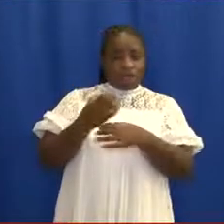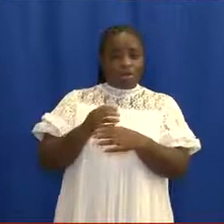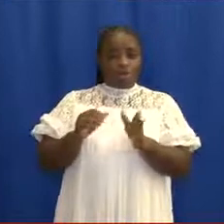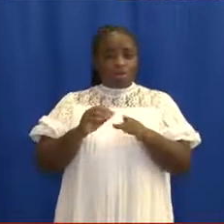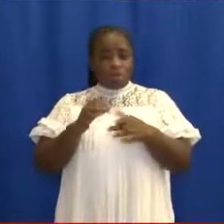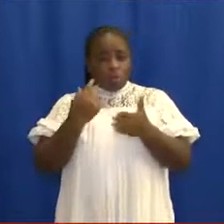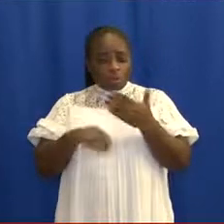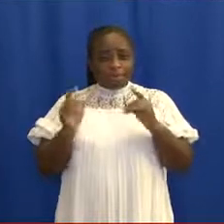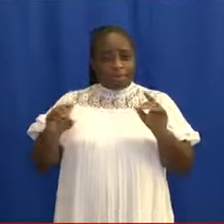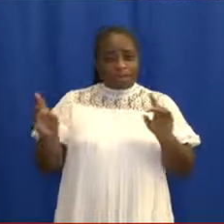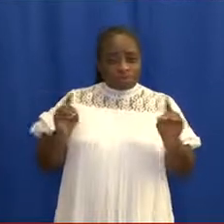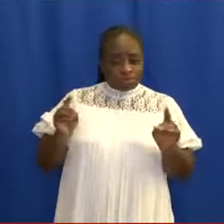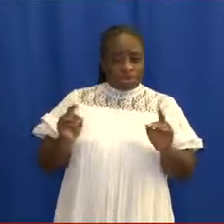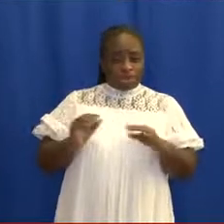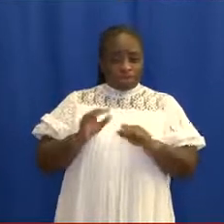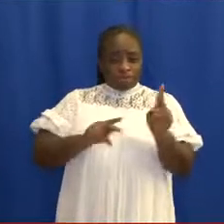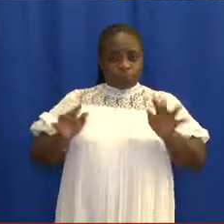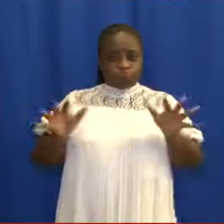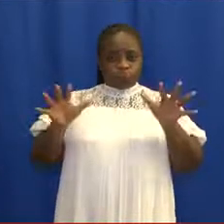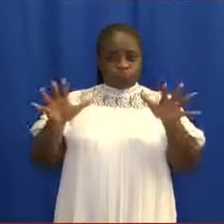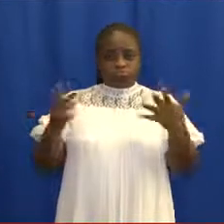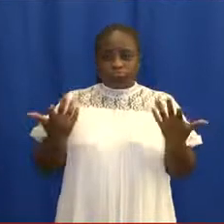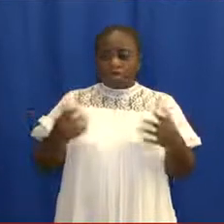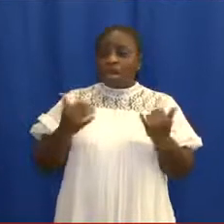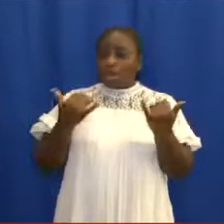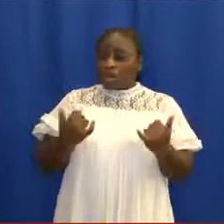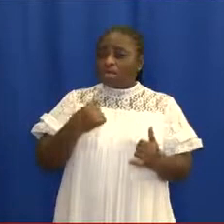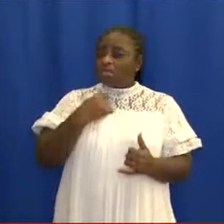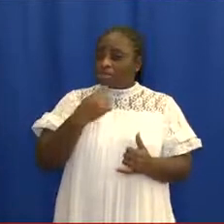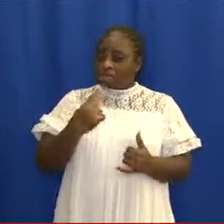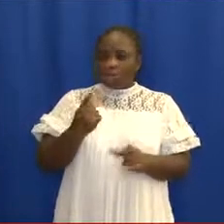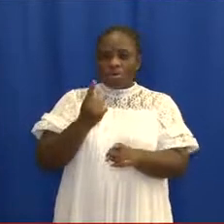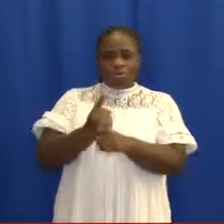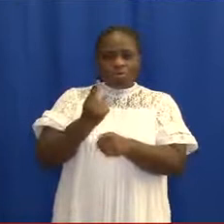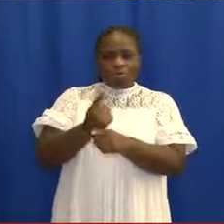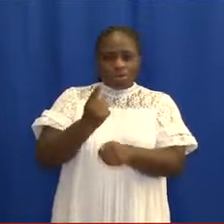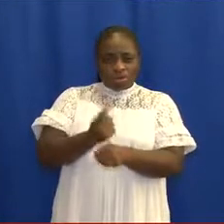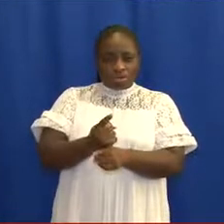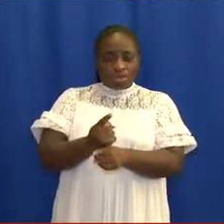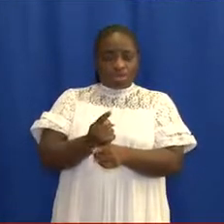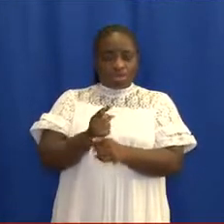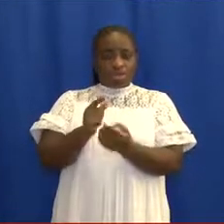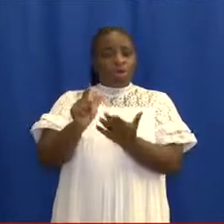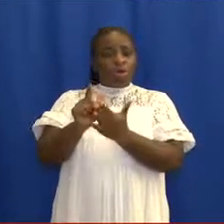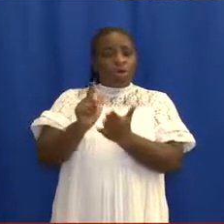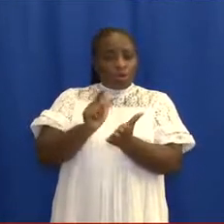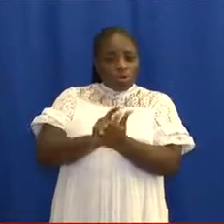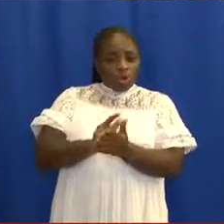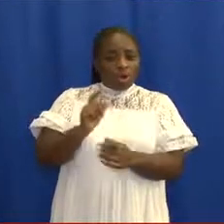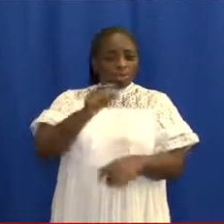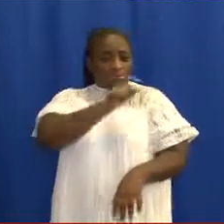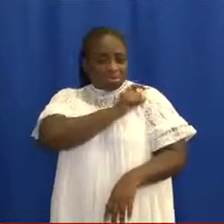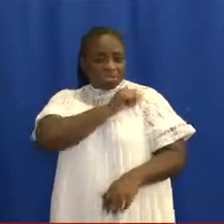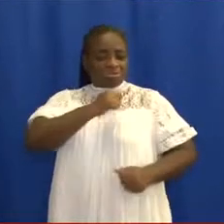of the protocols and public gatherings, let me also state that regulatory agencies will undertake